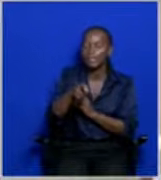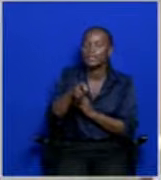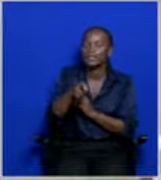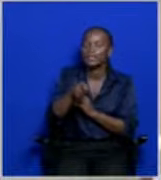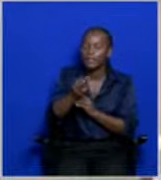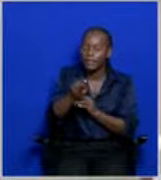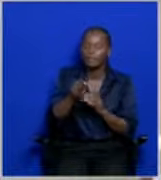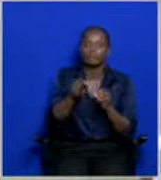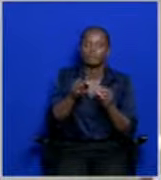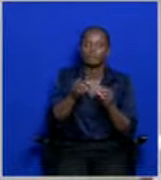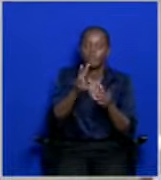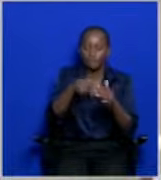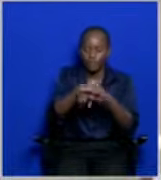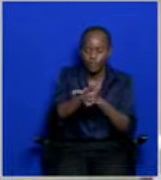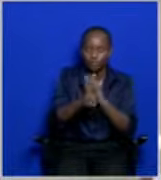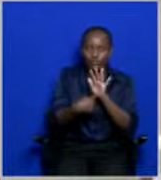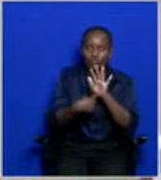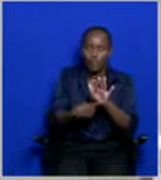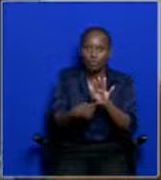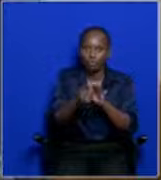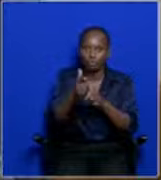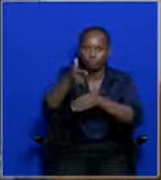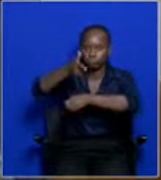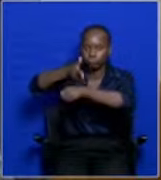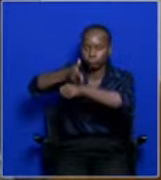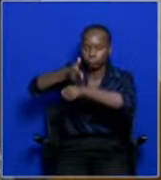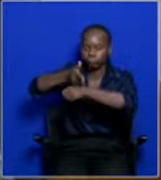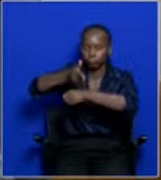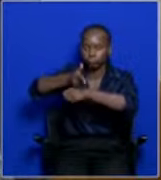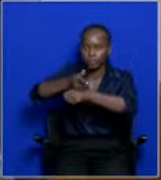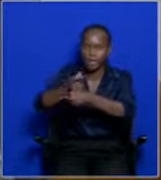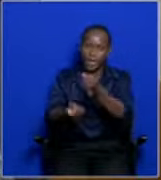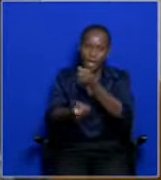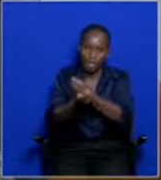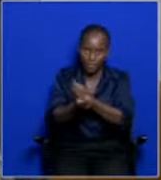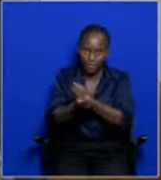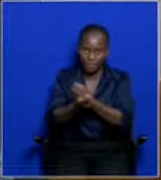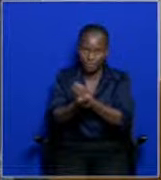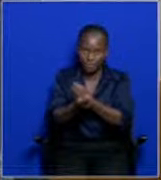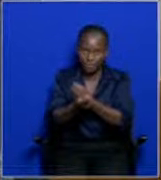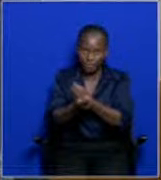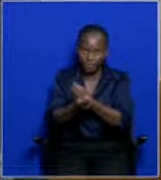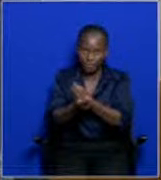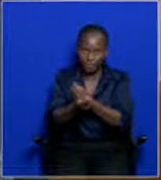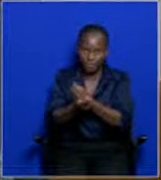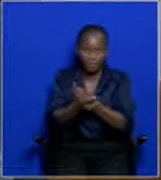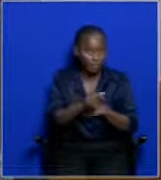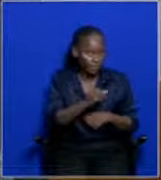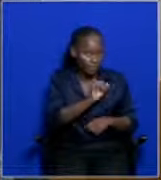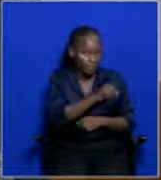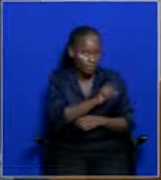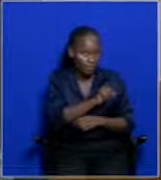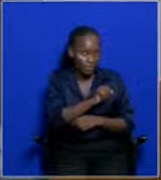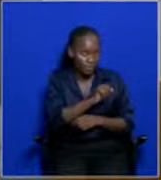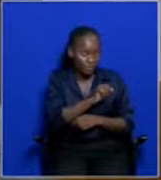incident that we are discussing. Correct? Yes.